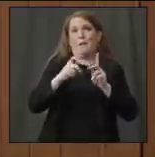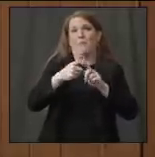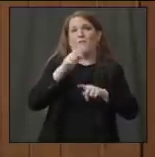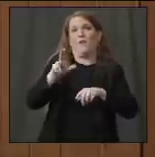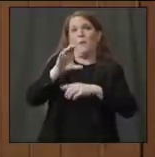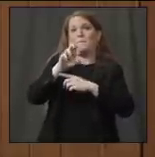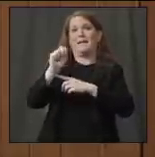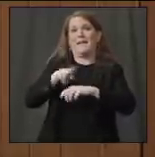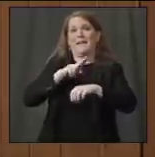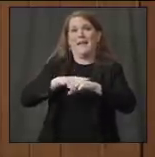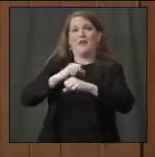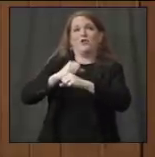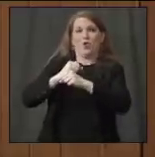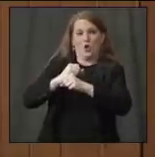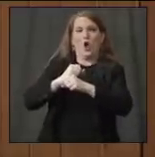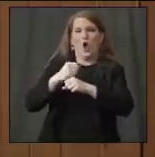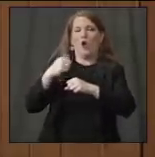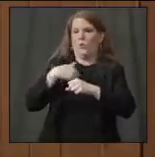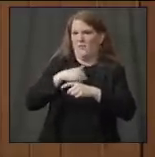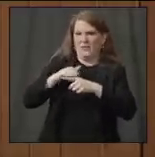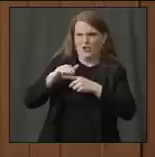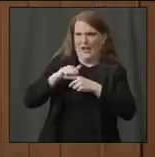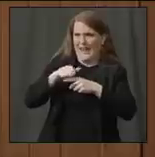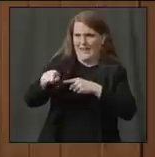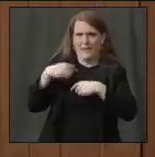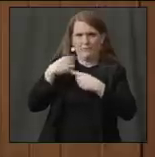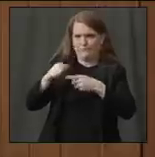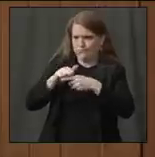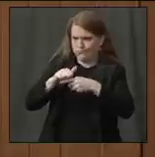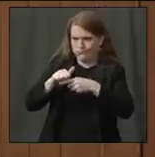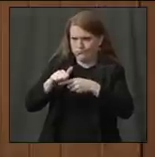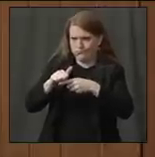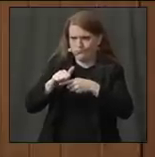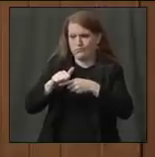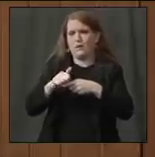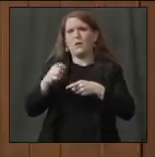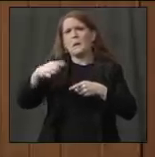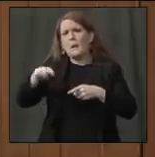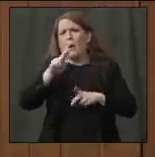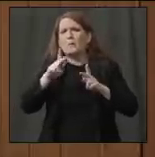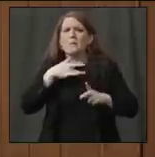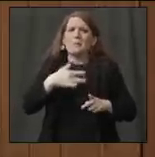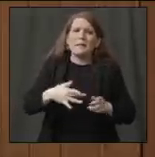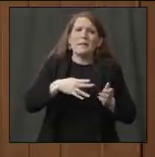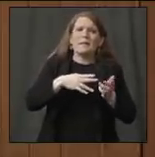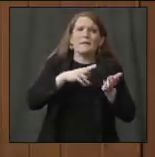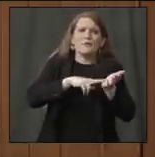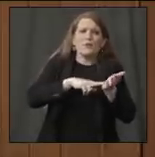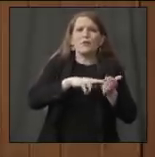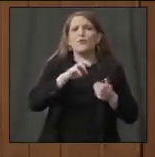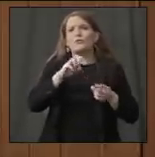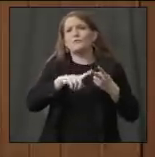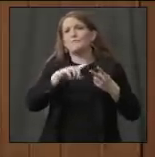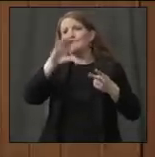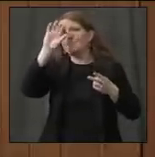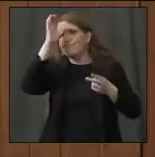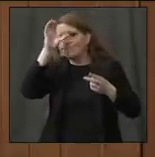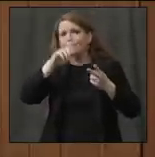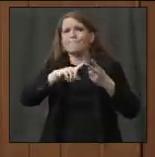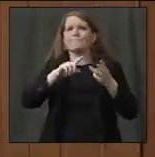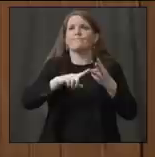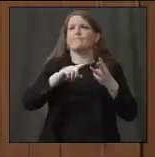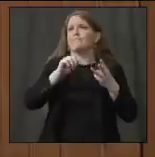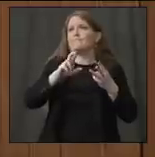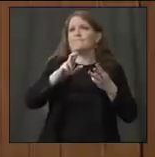been trained up to support that work, people who in their day jobs are EMTs or nurses, or in some cases sanitarians who